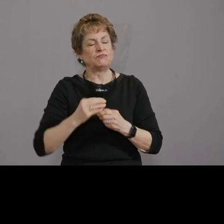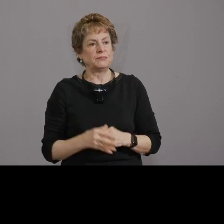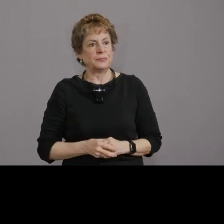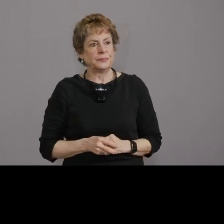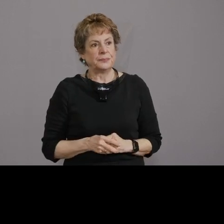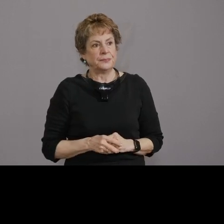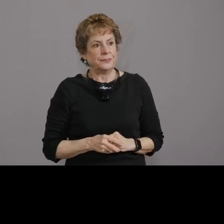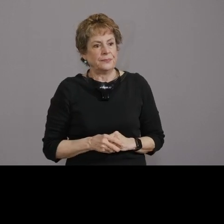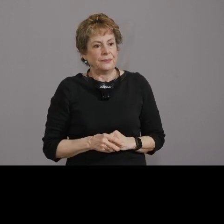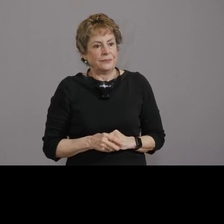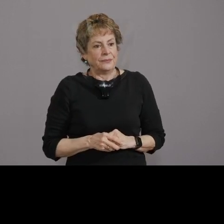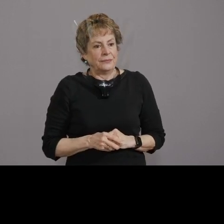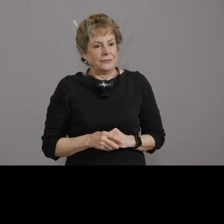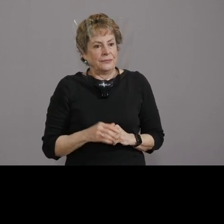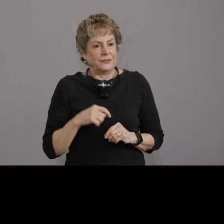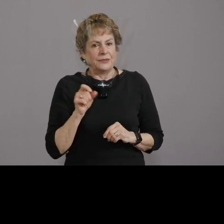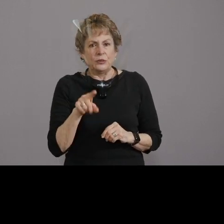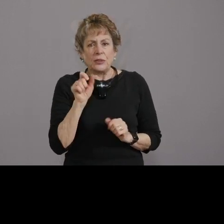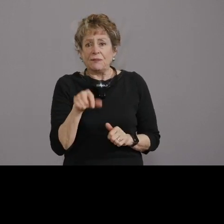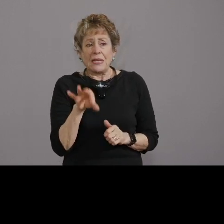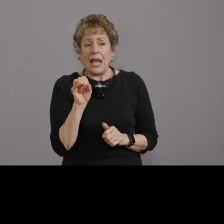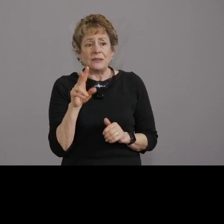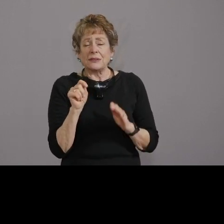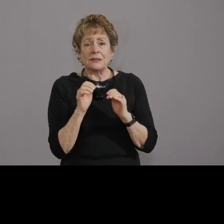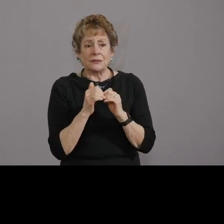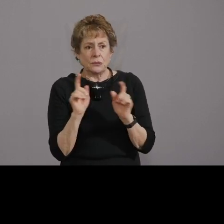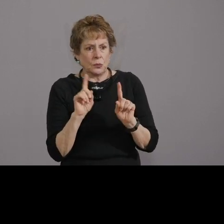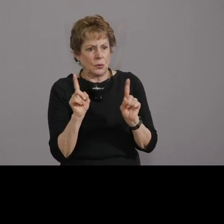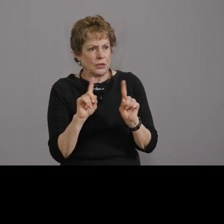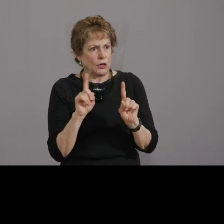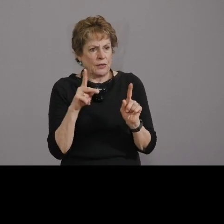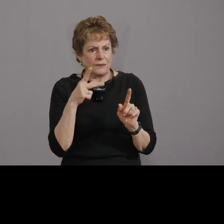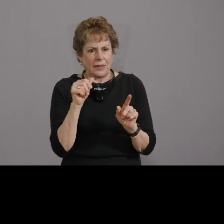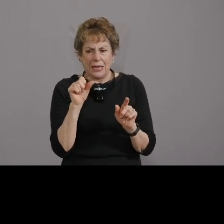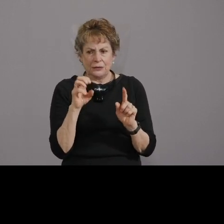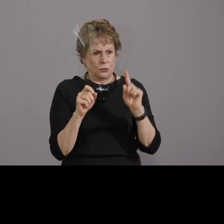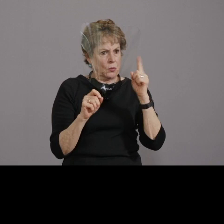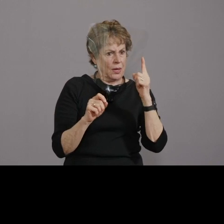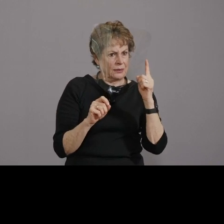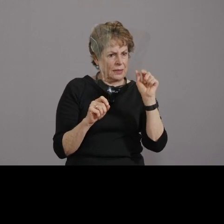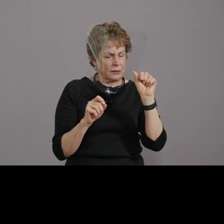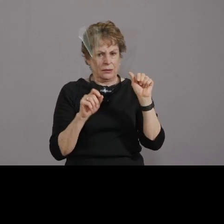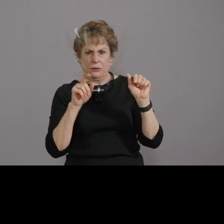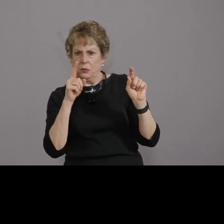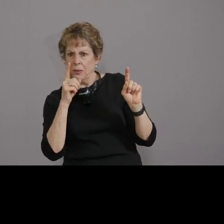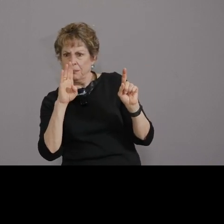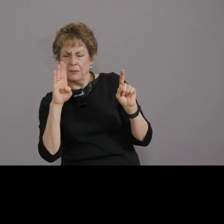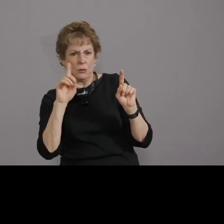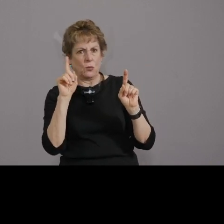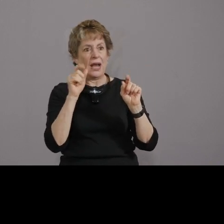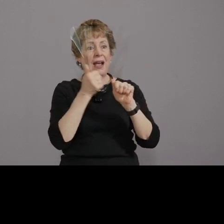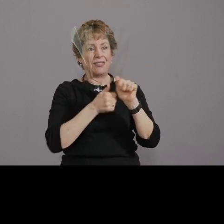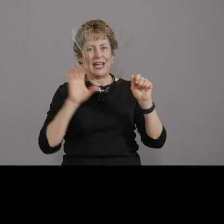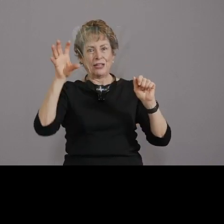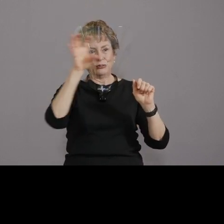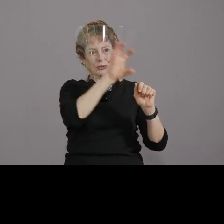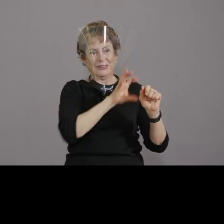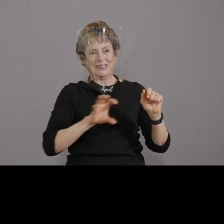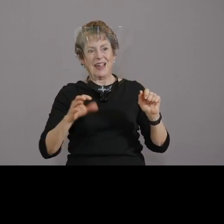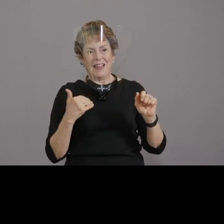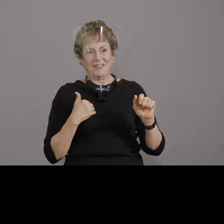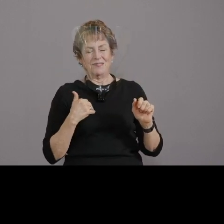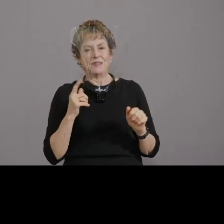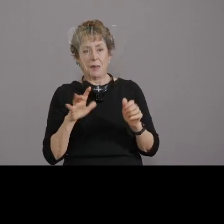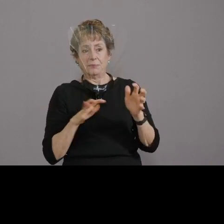But you can find out what phase each county is in. And we update this infographic daily, and you can link to it off of